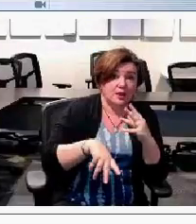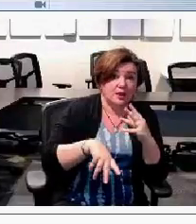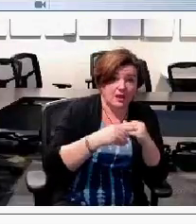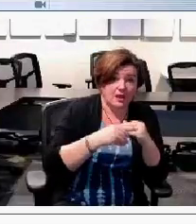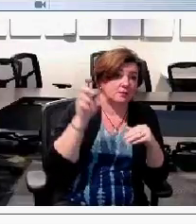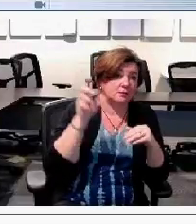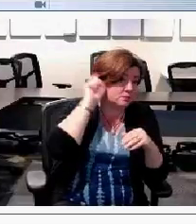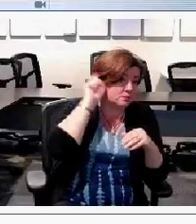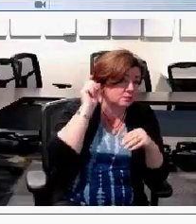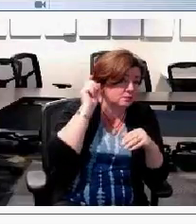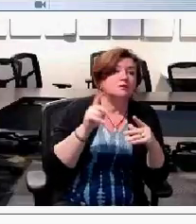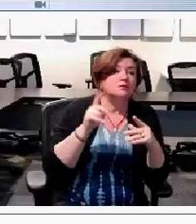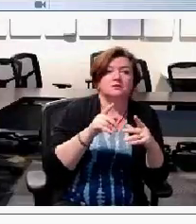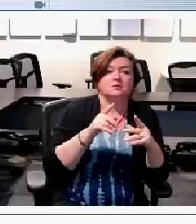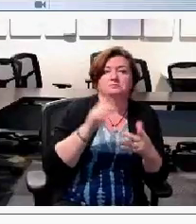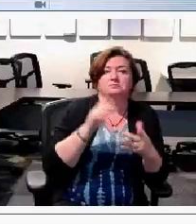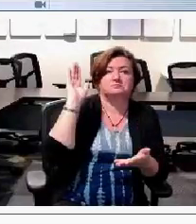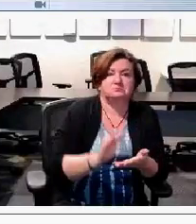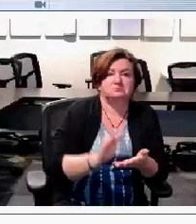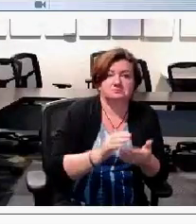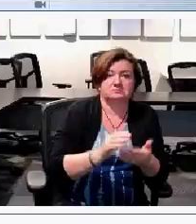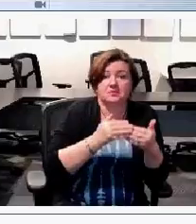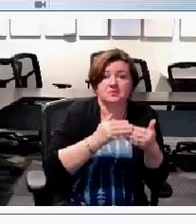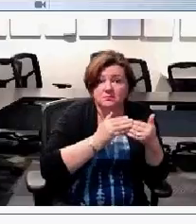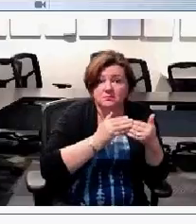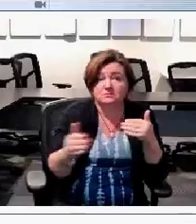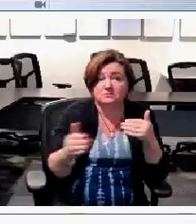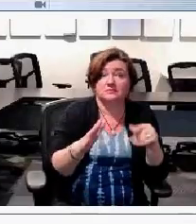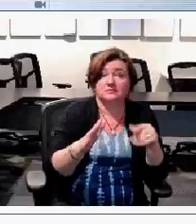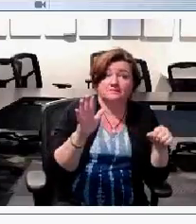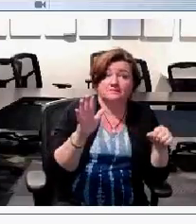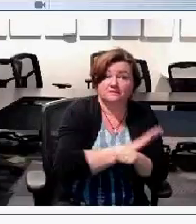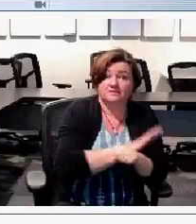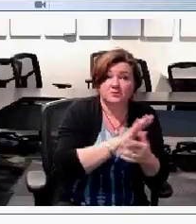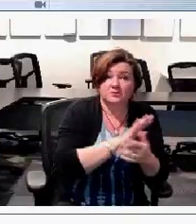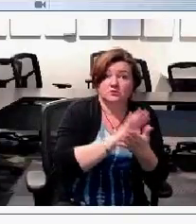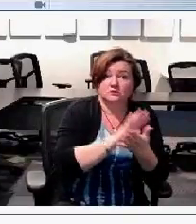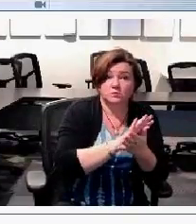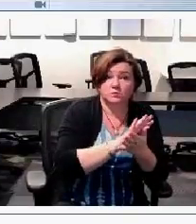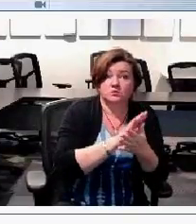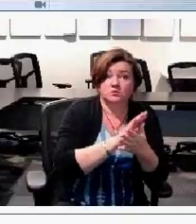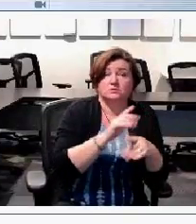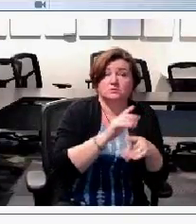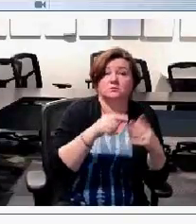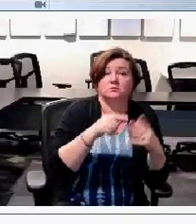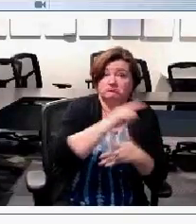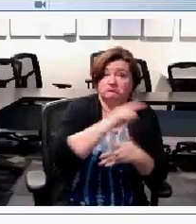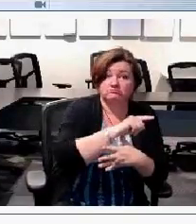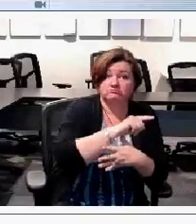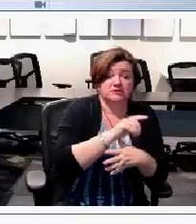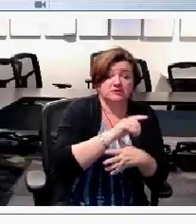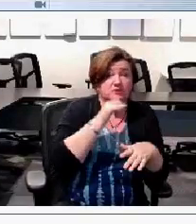kids are not needing to be followed for that entire span. And if they don't